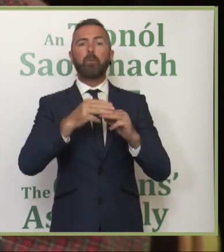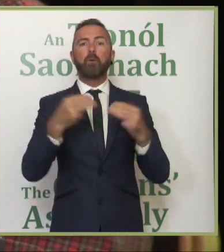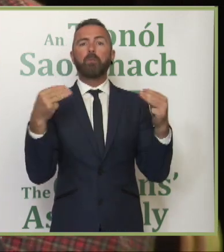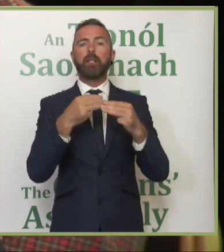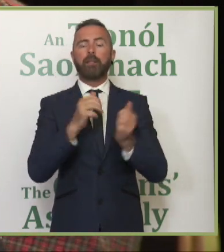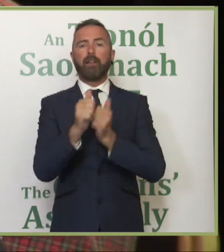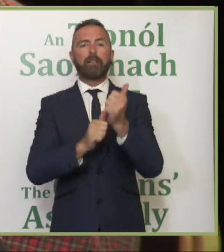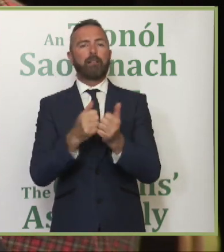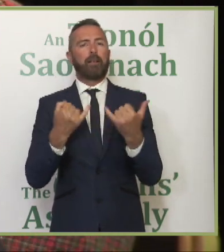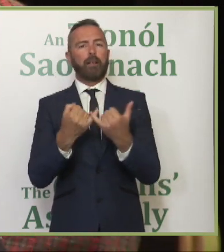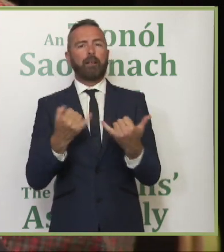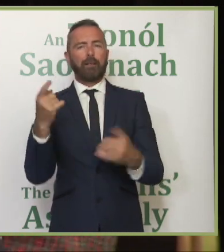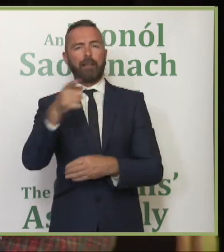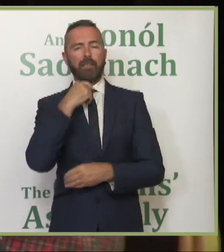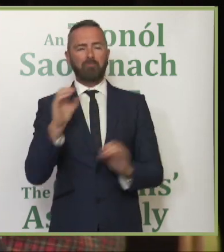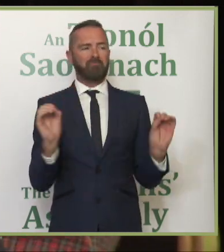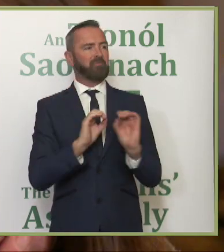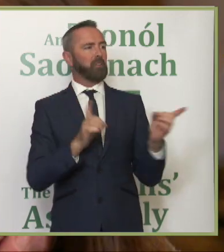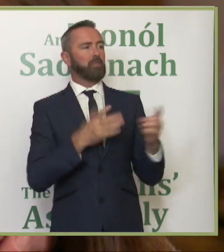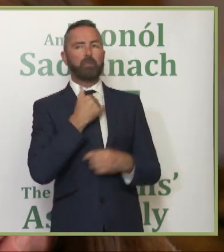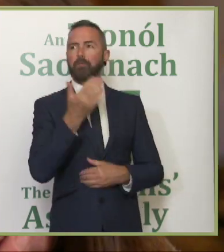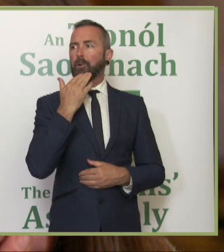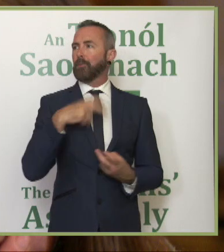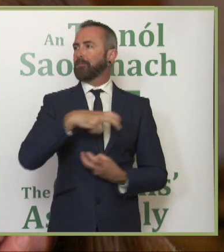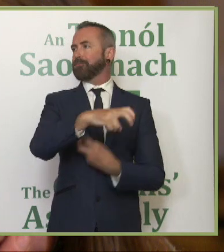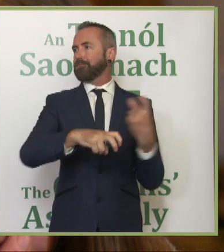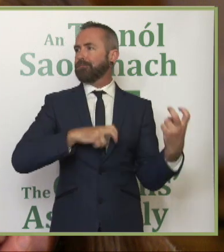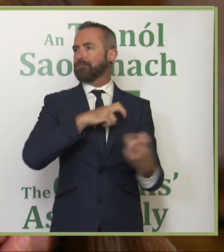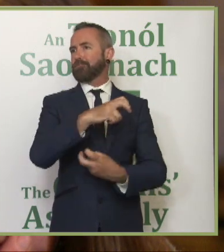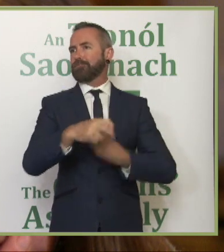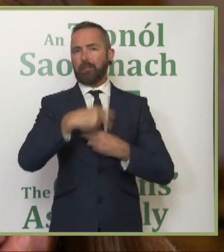thing about people are saying, we have nothing to do in our neighbourhood, we're hanging around street corners at night.